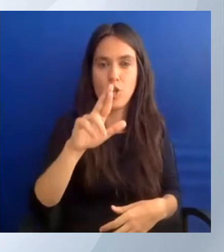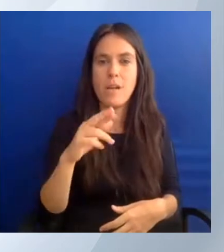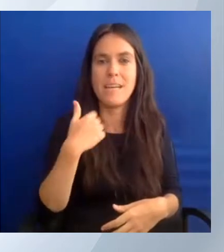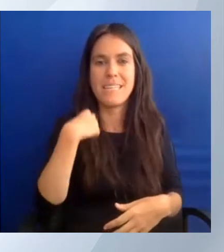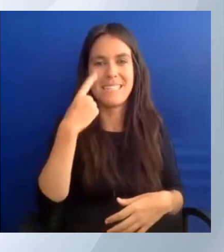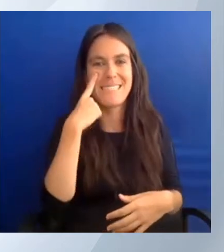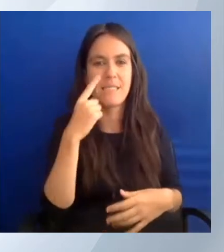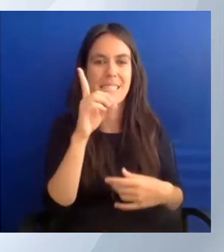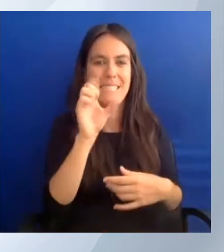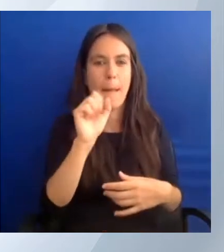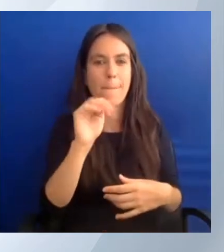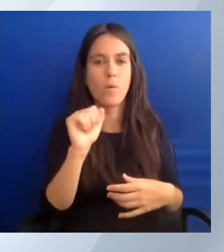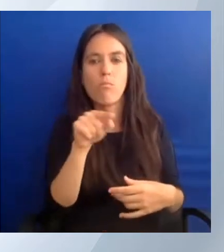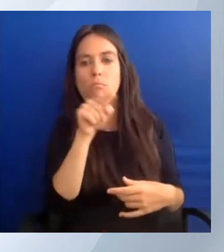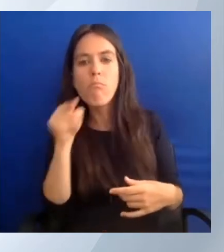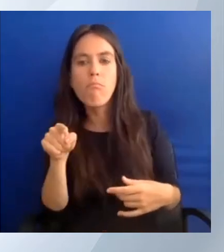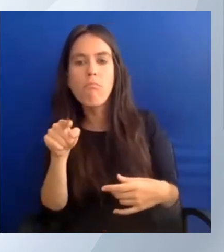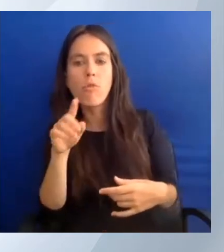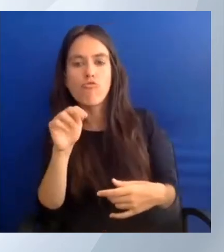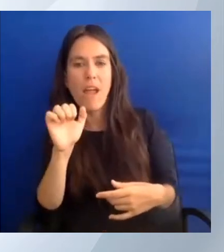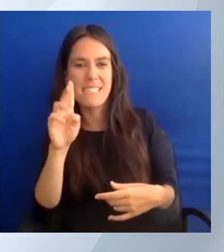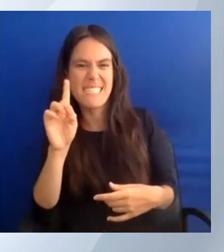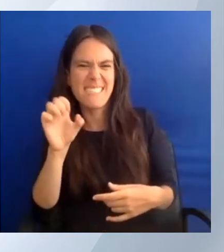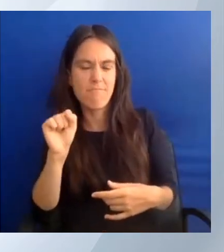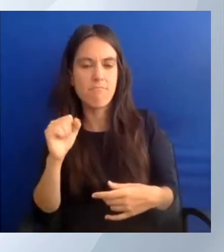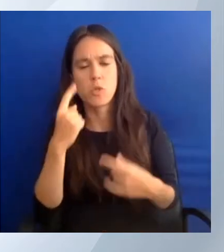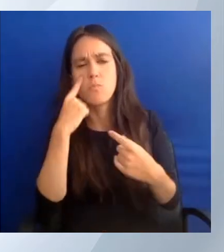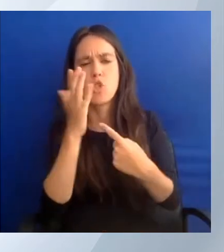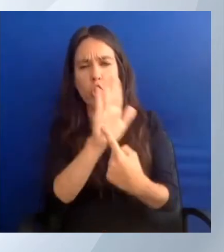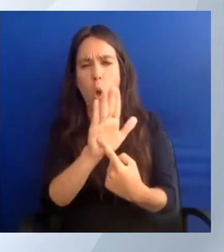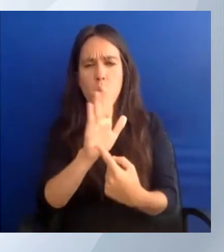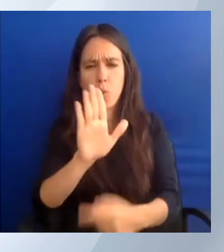state store. So let me show you how it does.